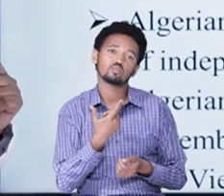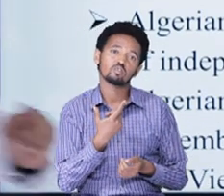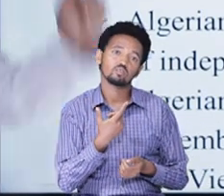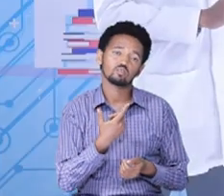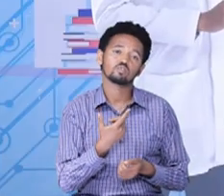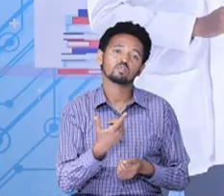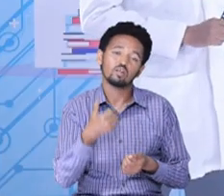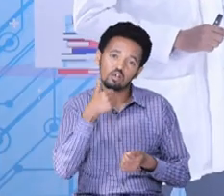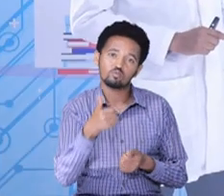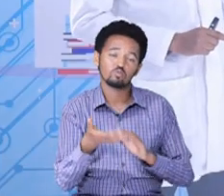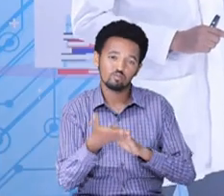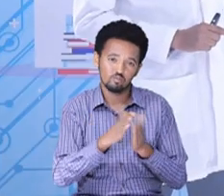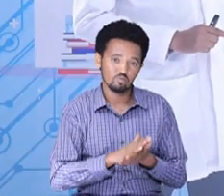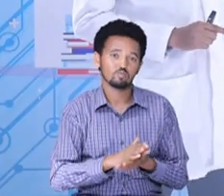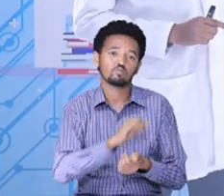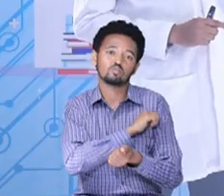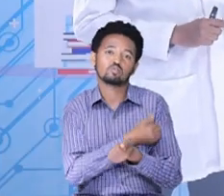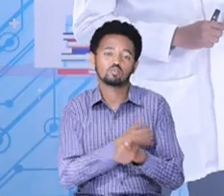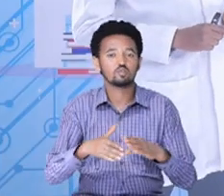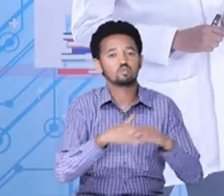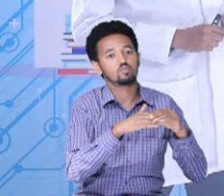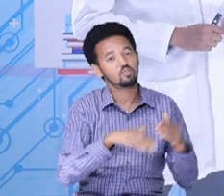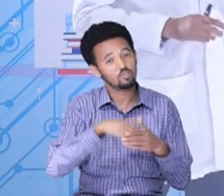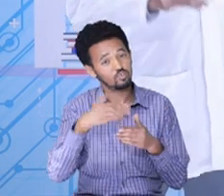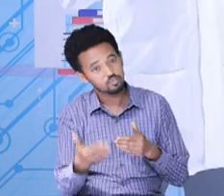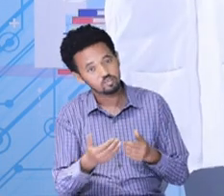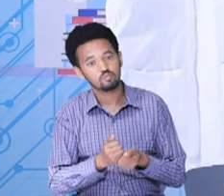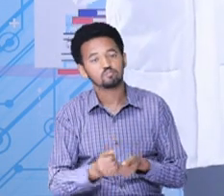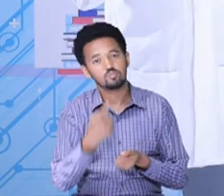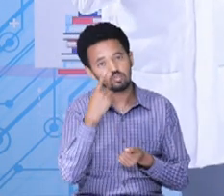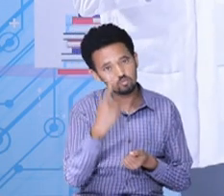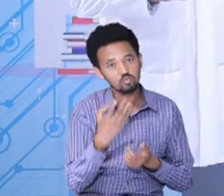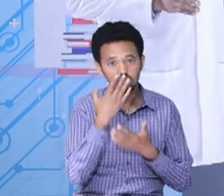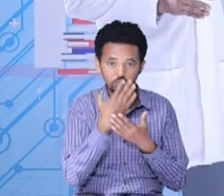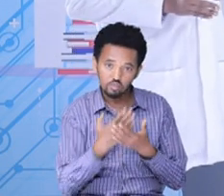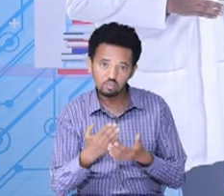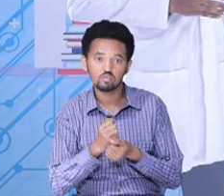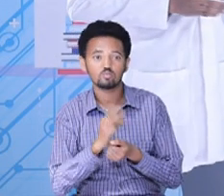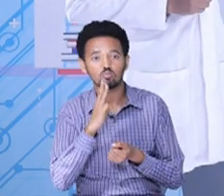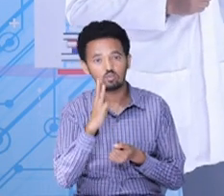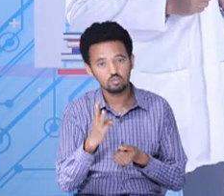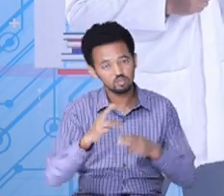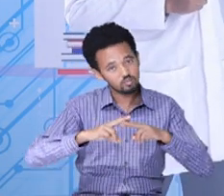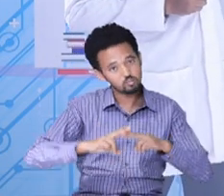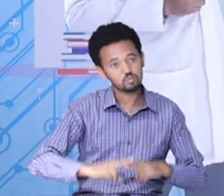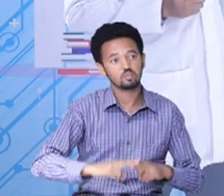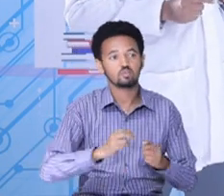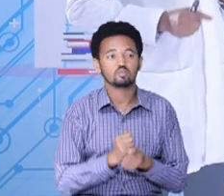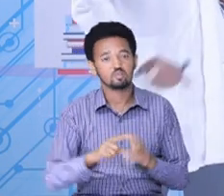assimilation policy. The Algerians had fought one of the bloodiest wars of